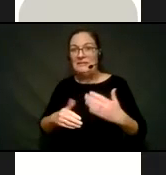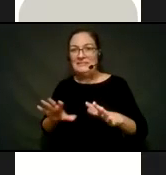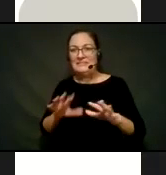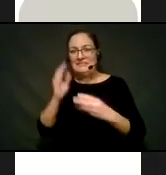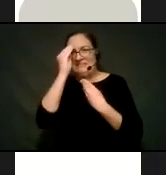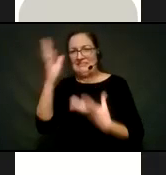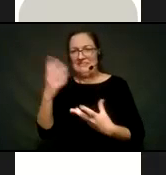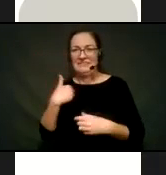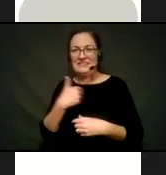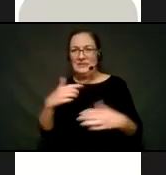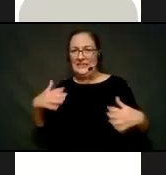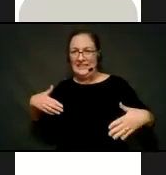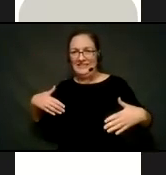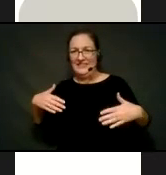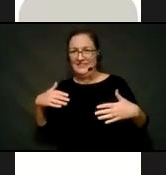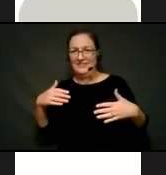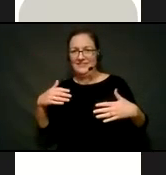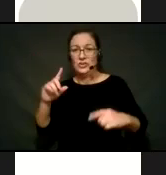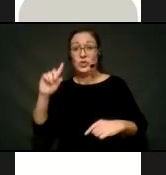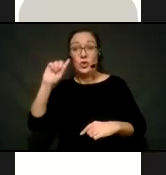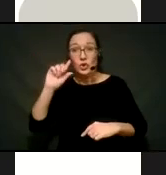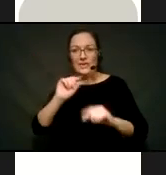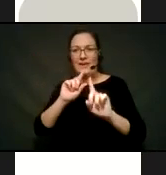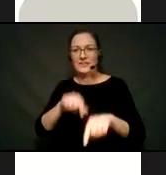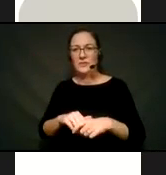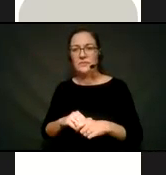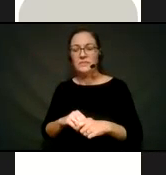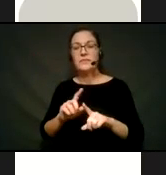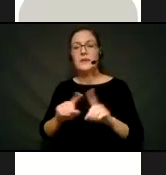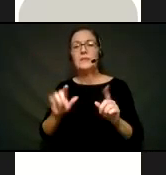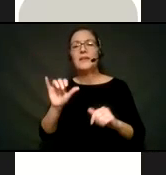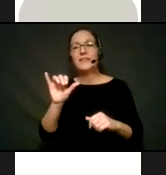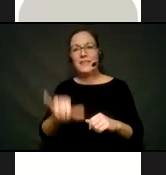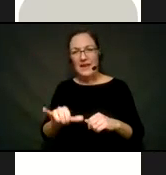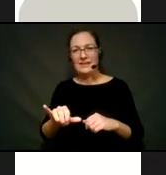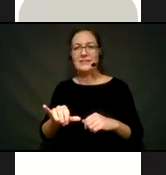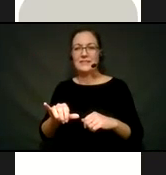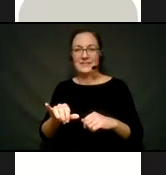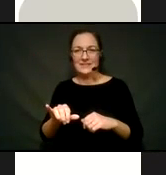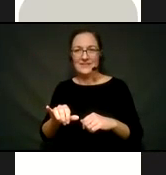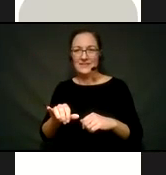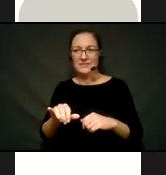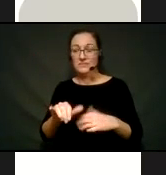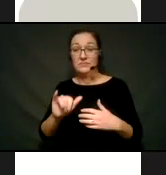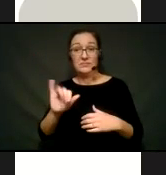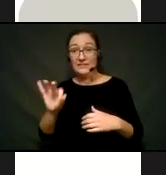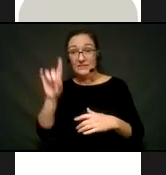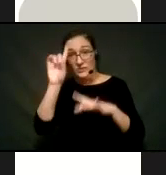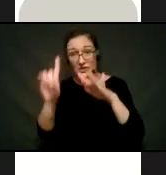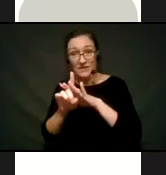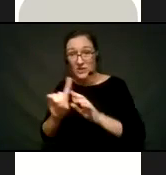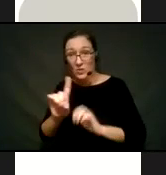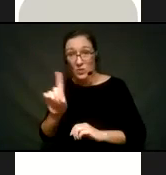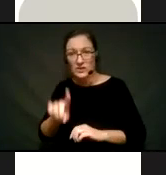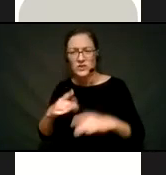don't have it yet, but that is where you will go and everybody should go when they have questions about what's going on